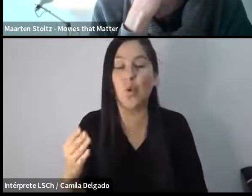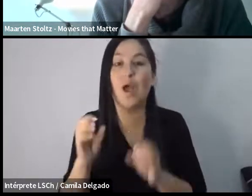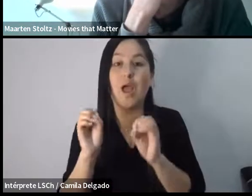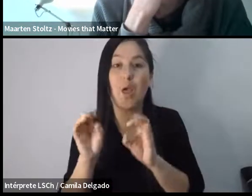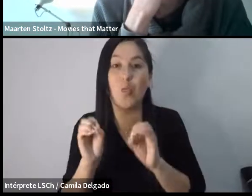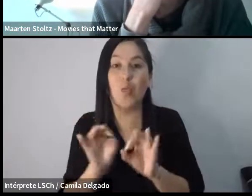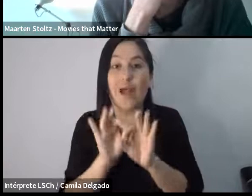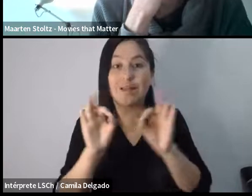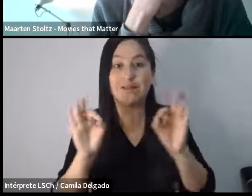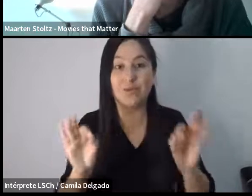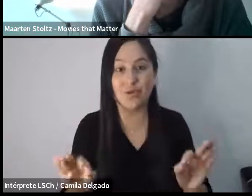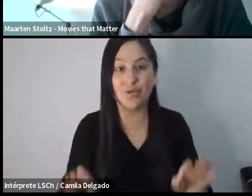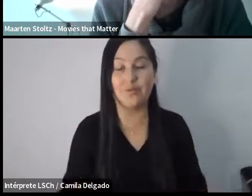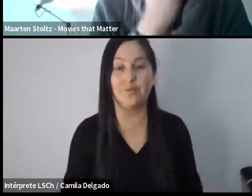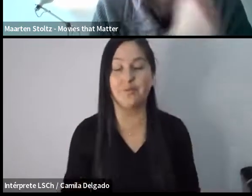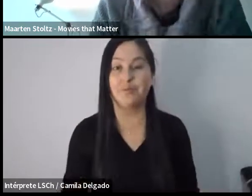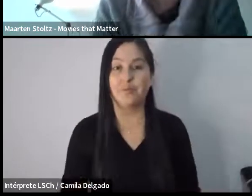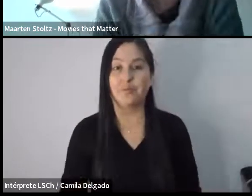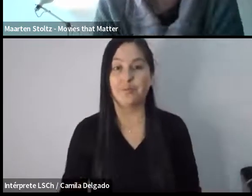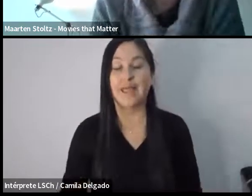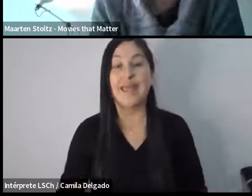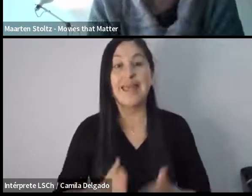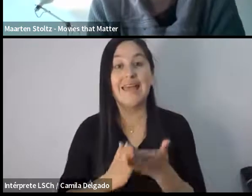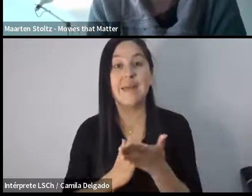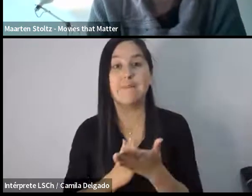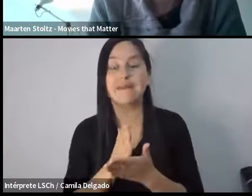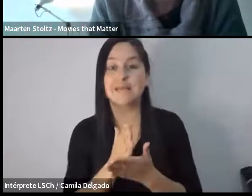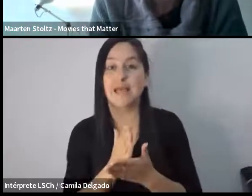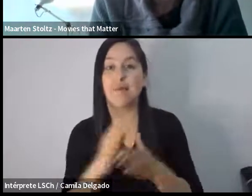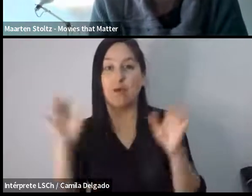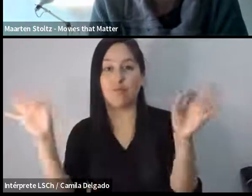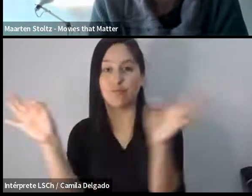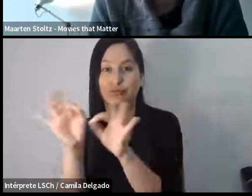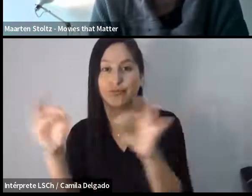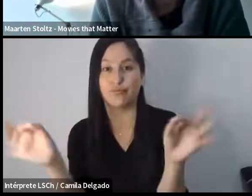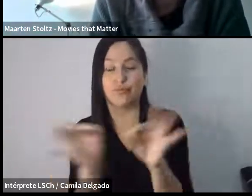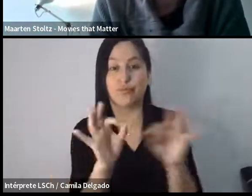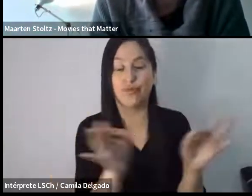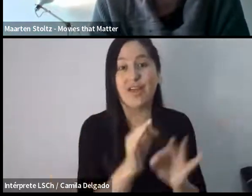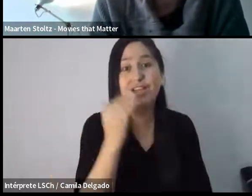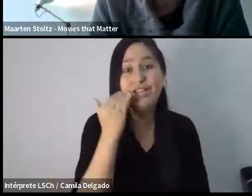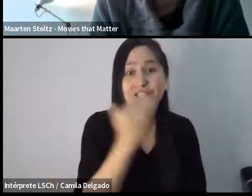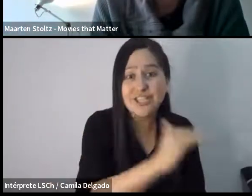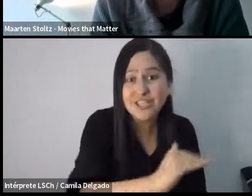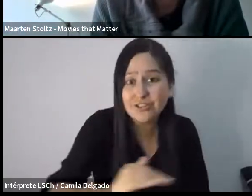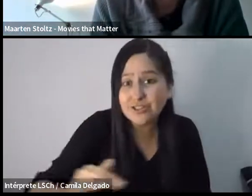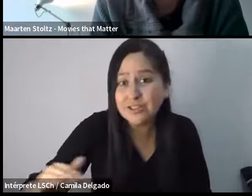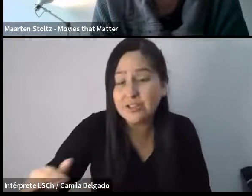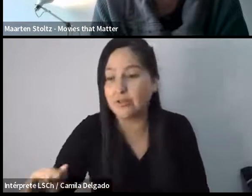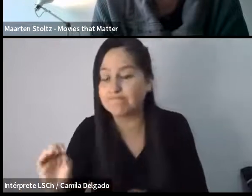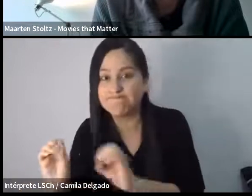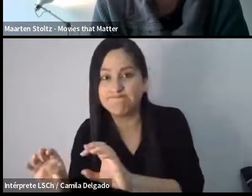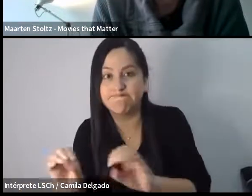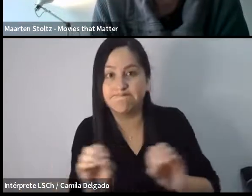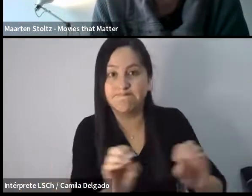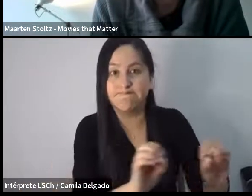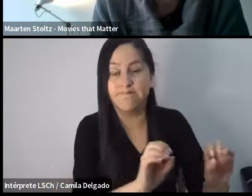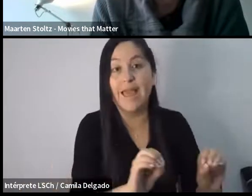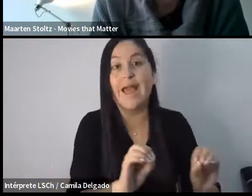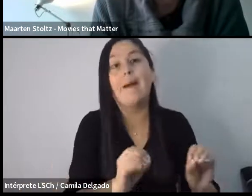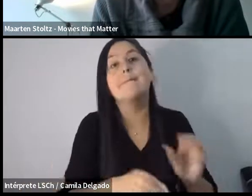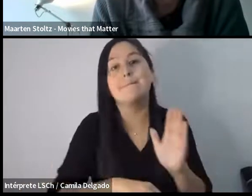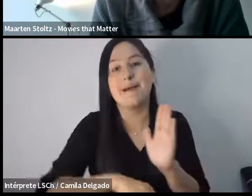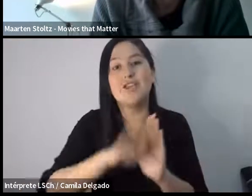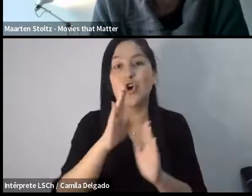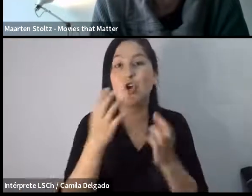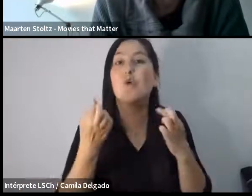out to them in the young age, there's a bigger opportunity to actually raise them into the